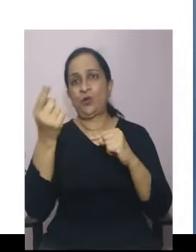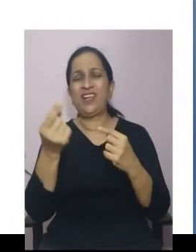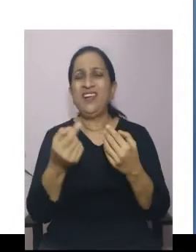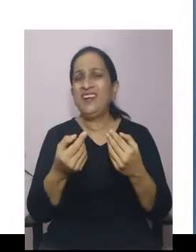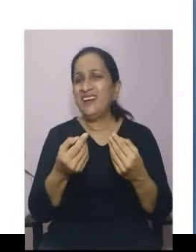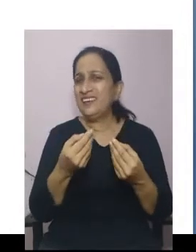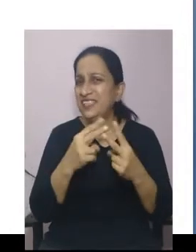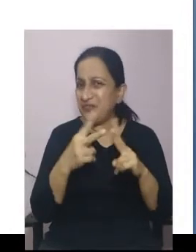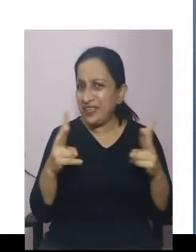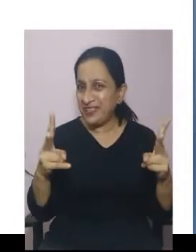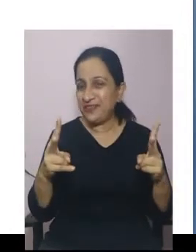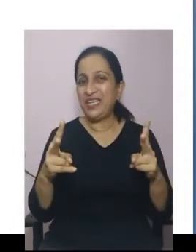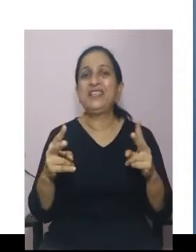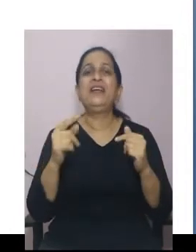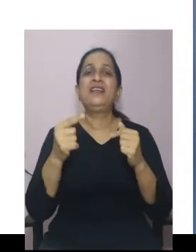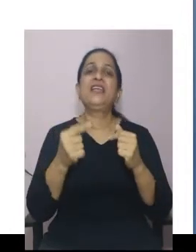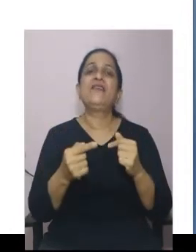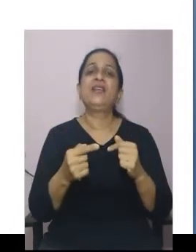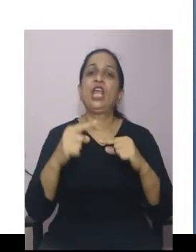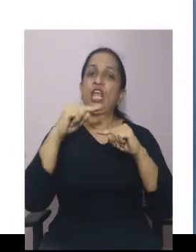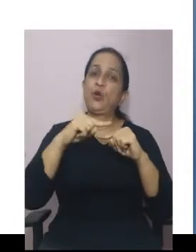they may give